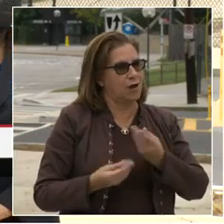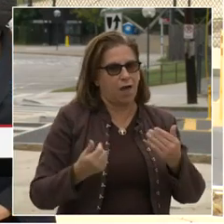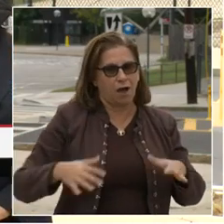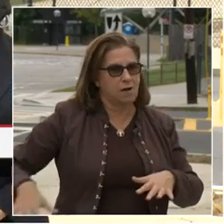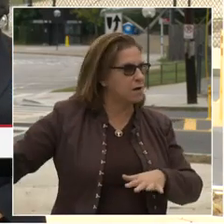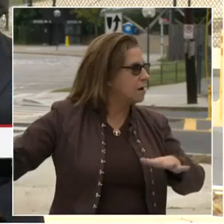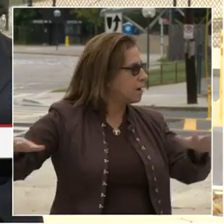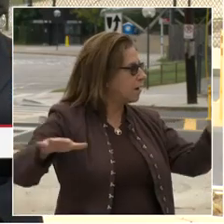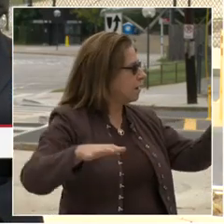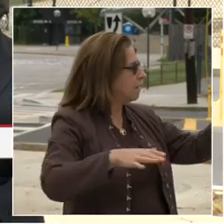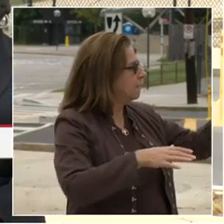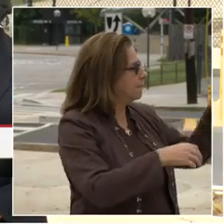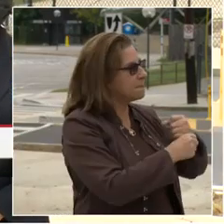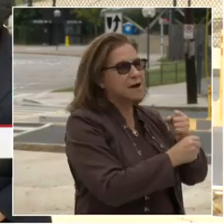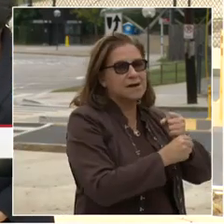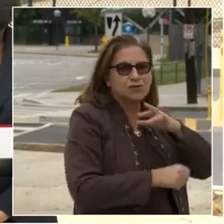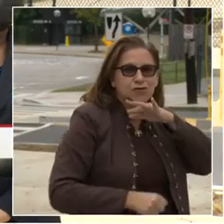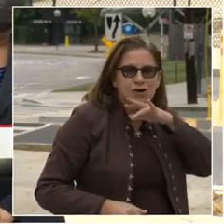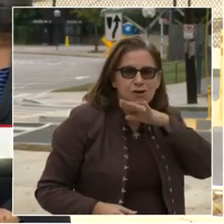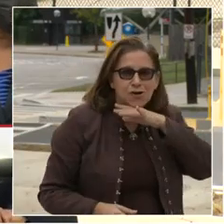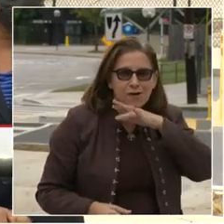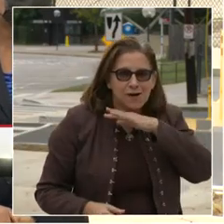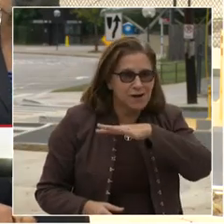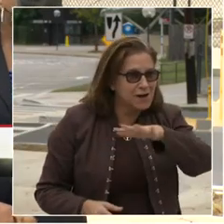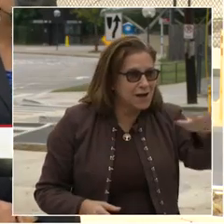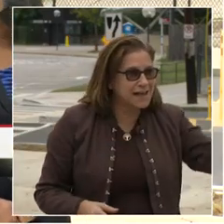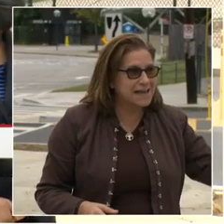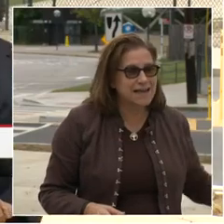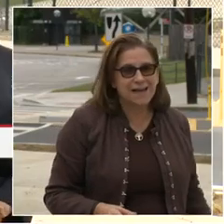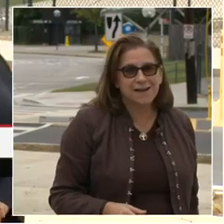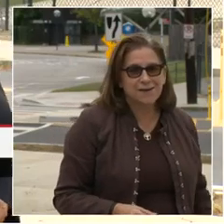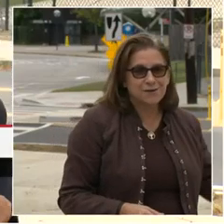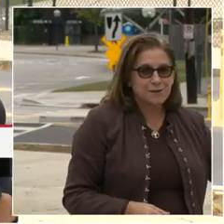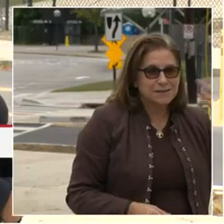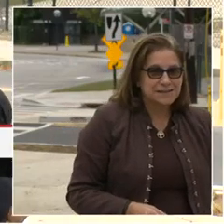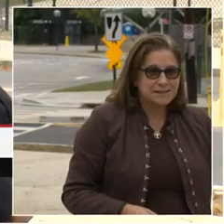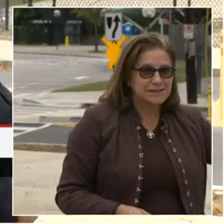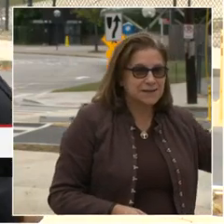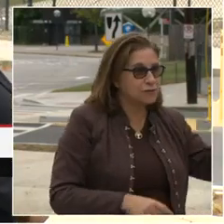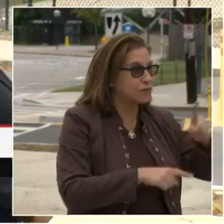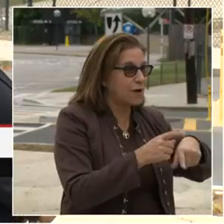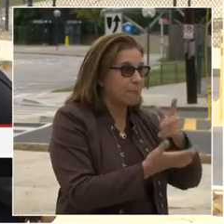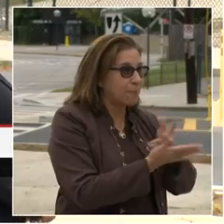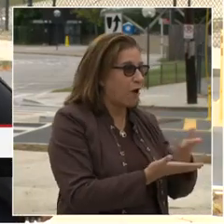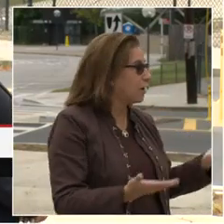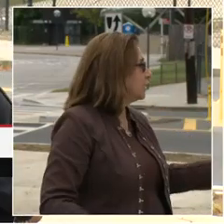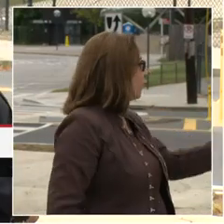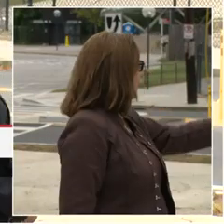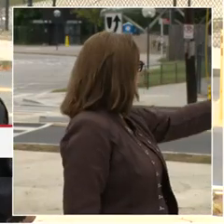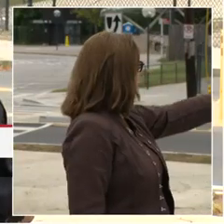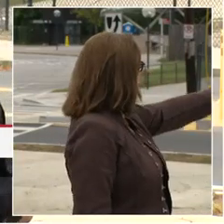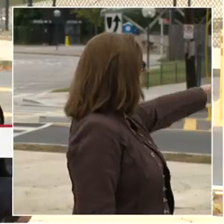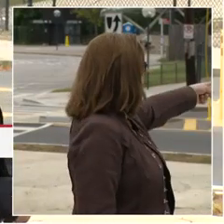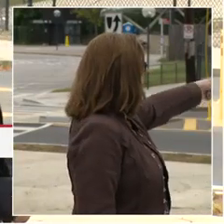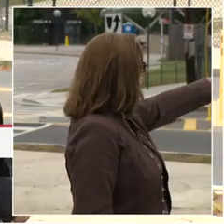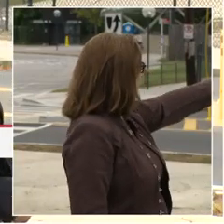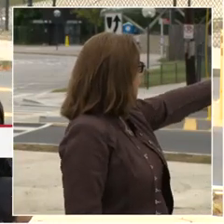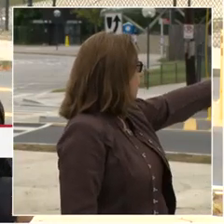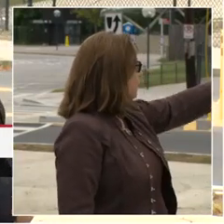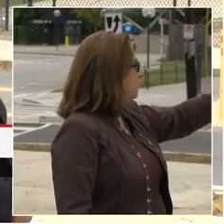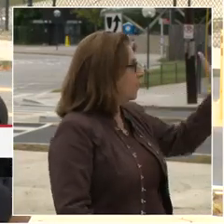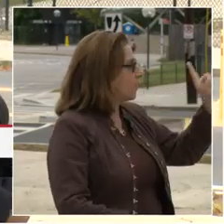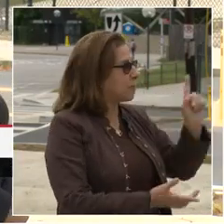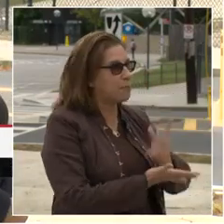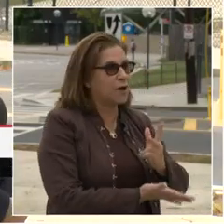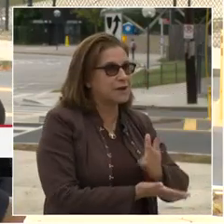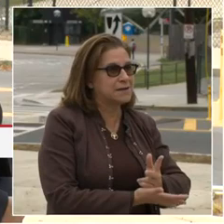had to work with DDOT for years to tell people you can't park over there. So that barrier there, as good as it is, it never stopped people from parking